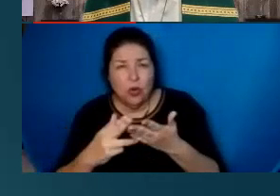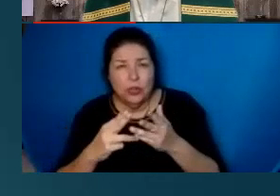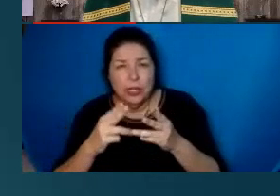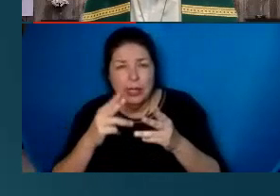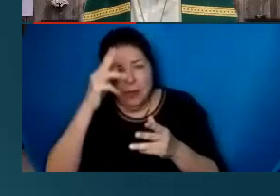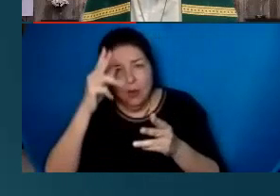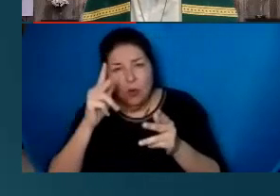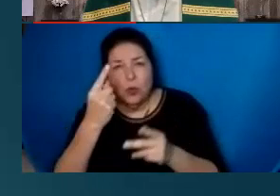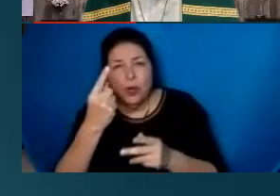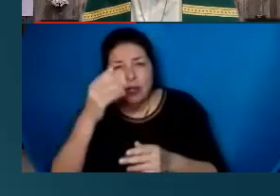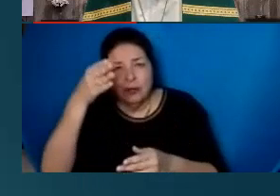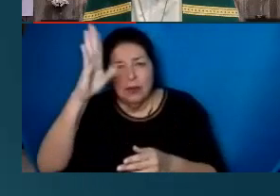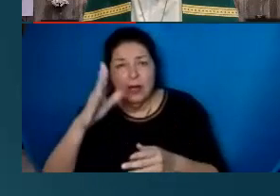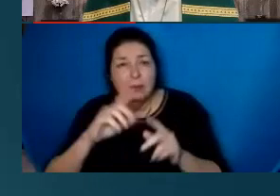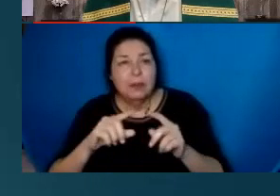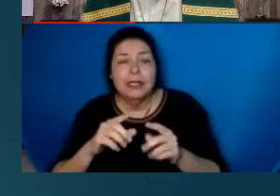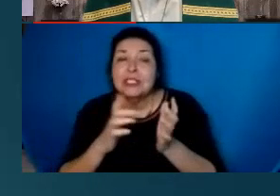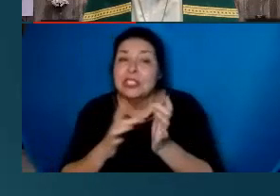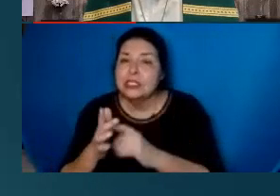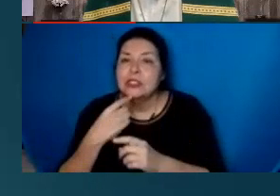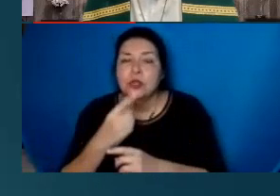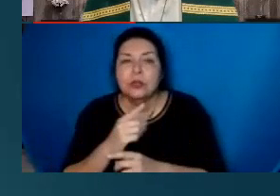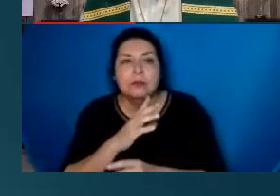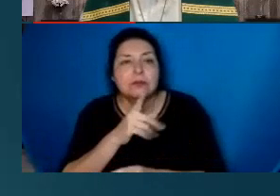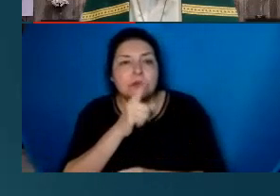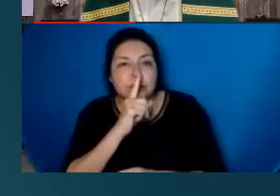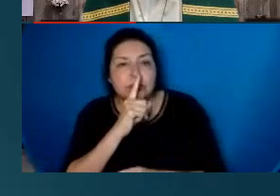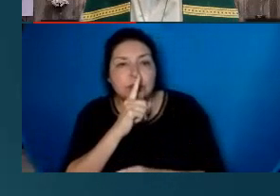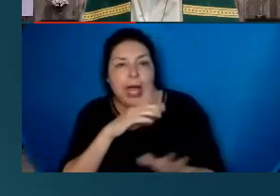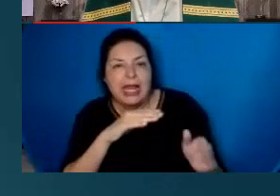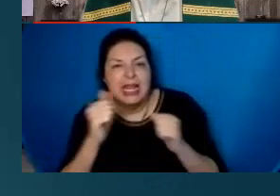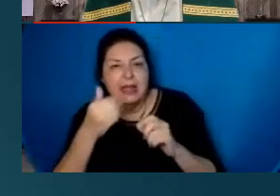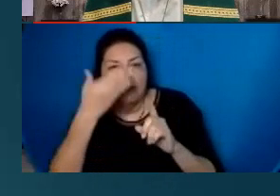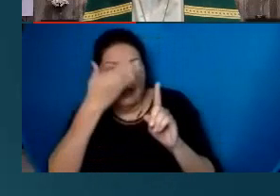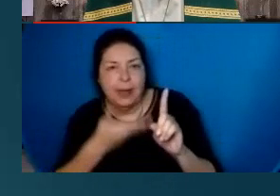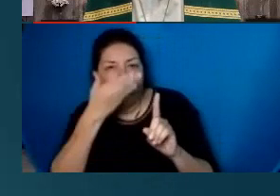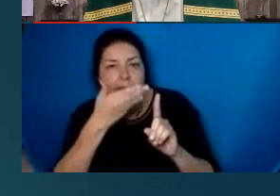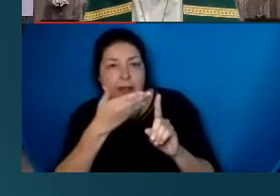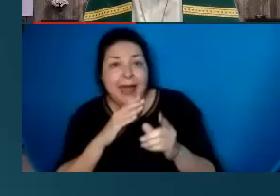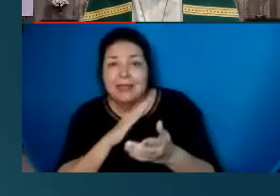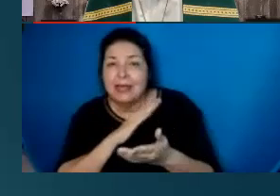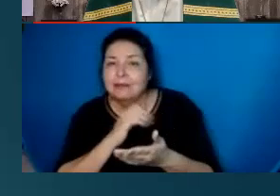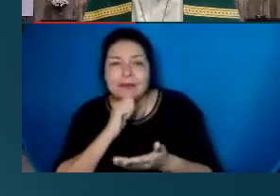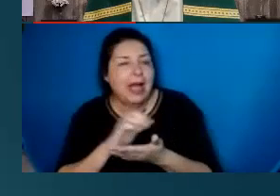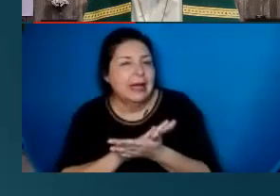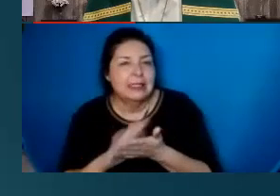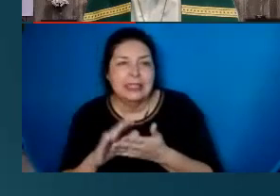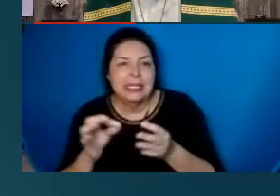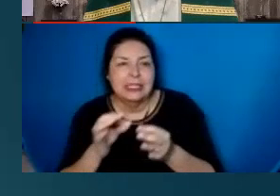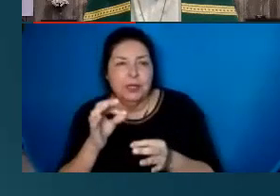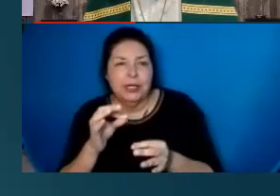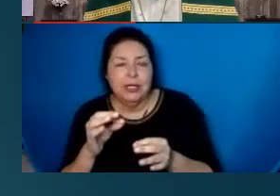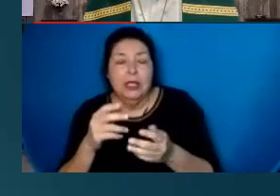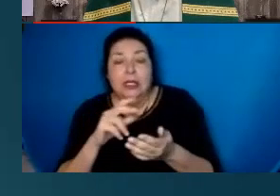him, saying, "Be silent and come out of him." And the unclean spirit, convulsing him and crying out with a loud